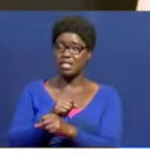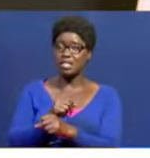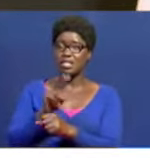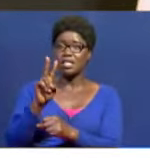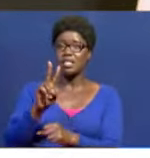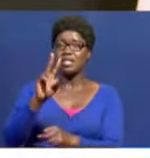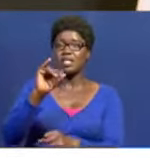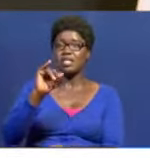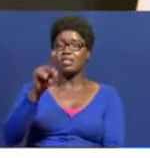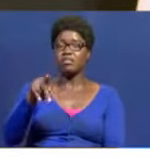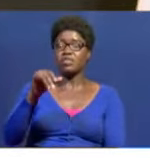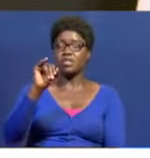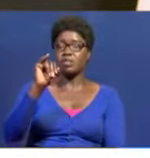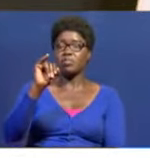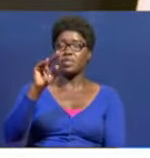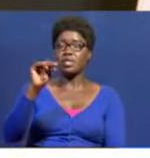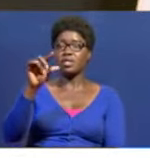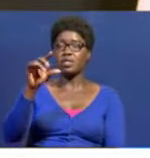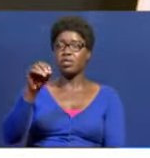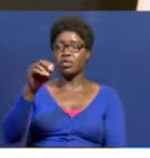Vipingo Secondary School,